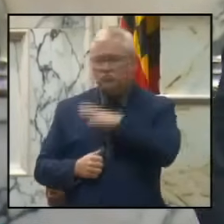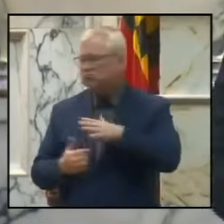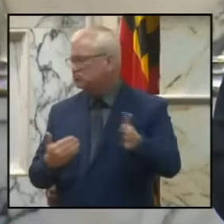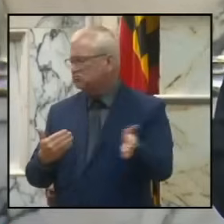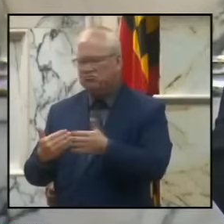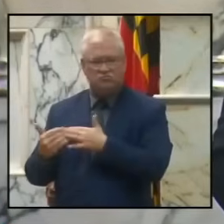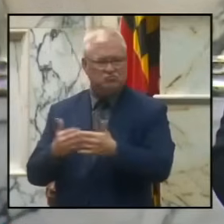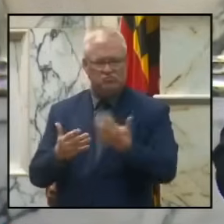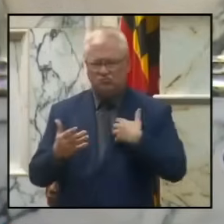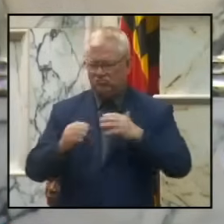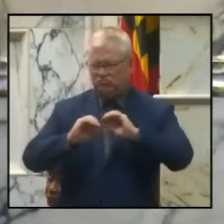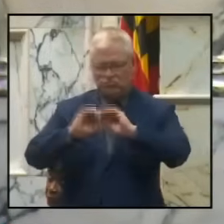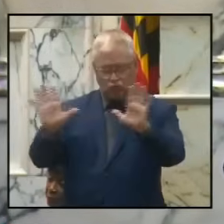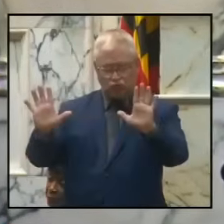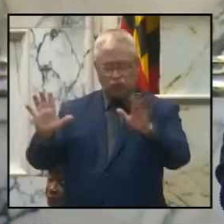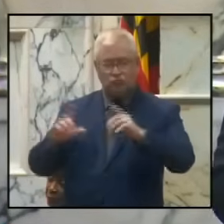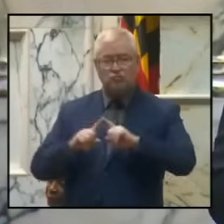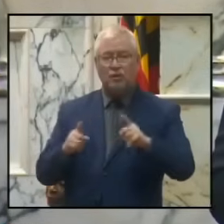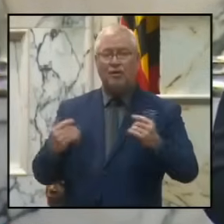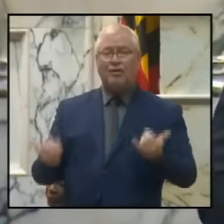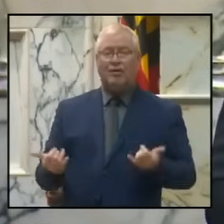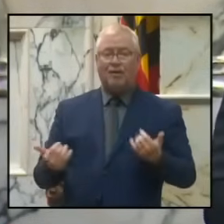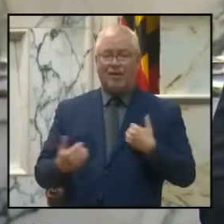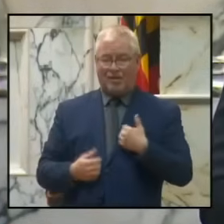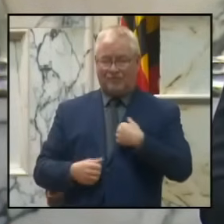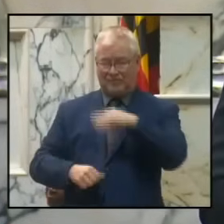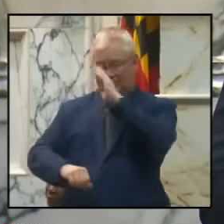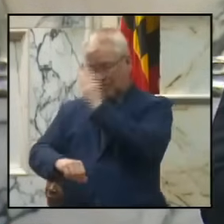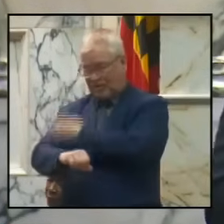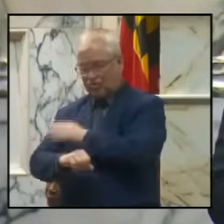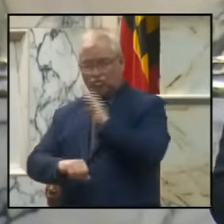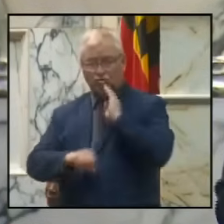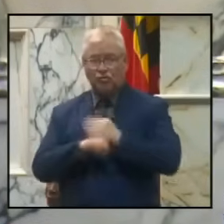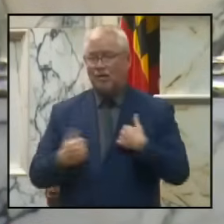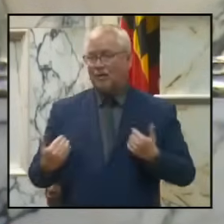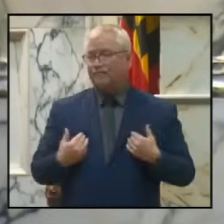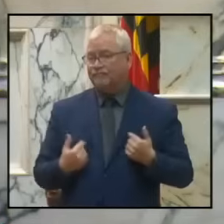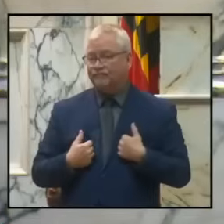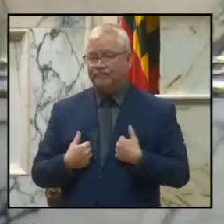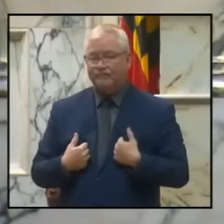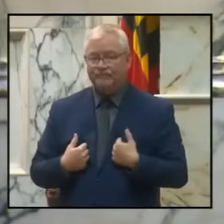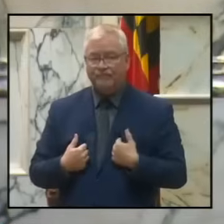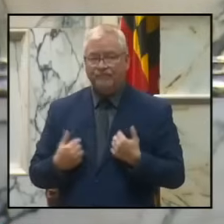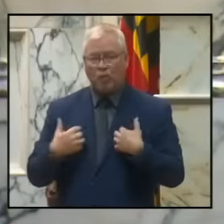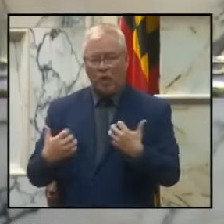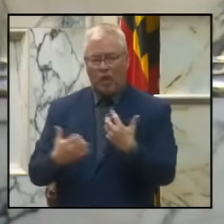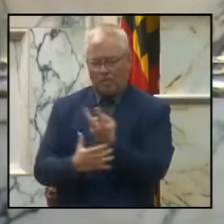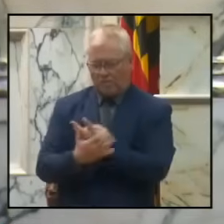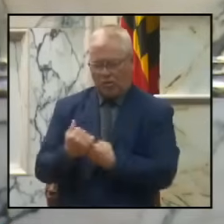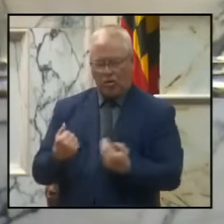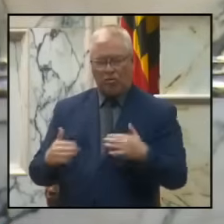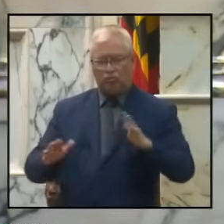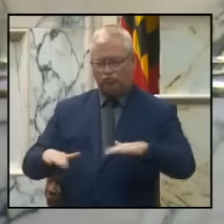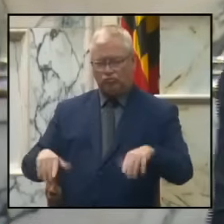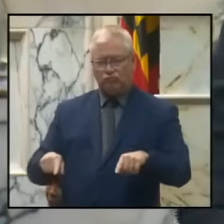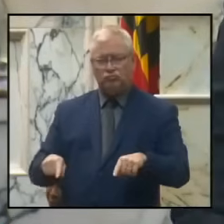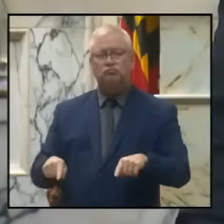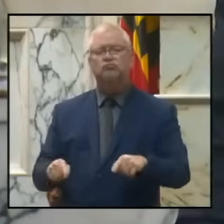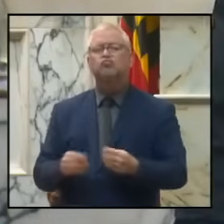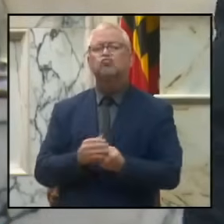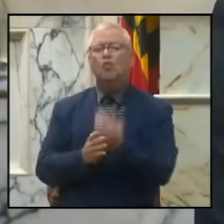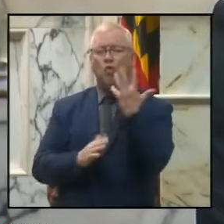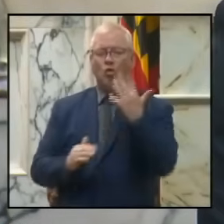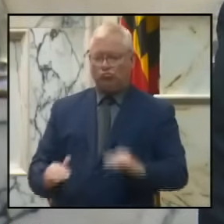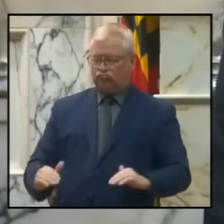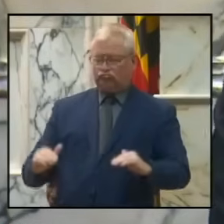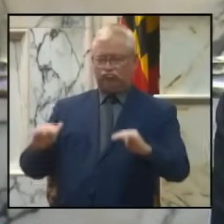And as the father of both a son and a daughter, I want both of my children to grow up with all of their God-honoring